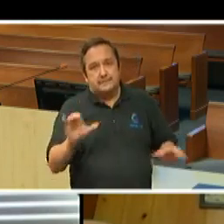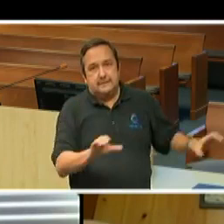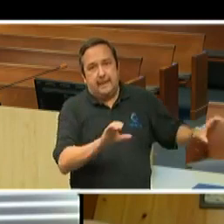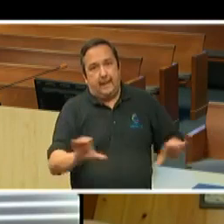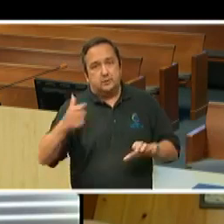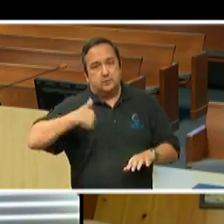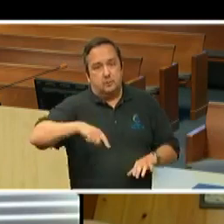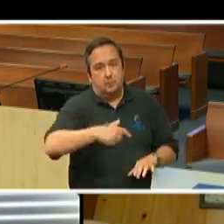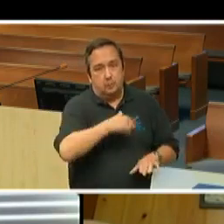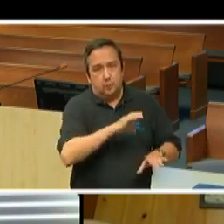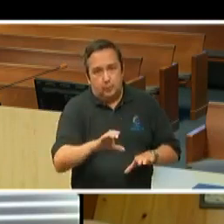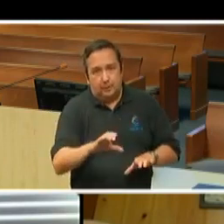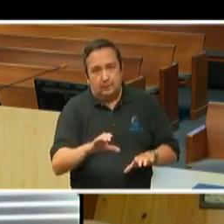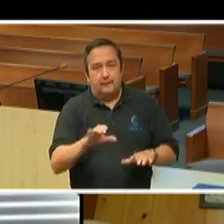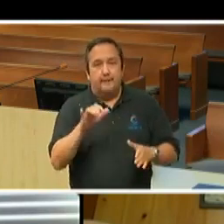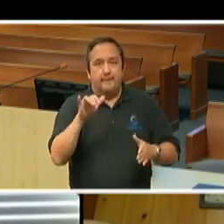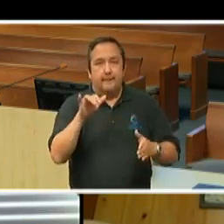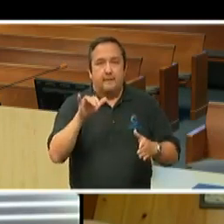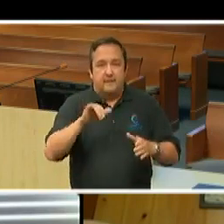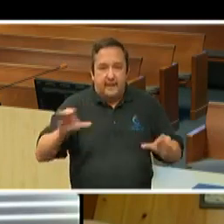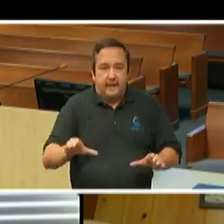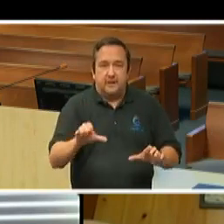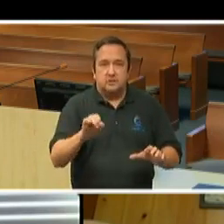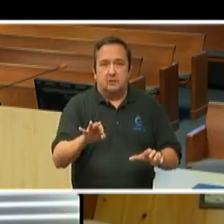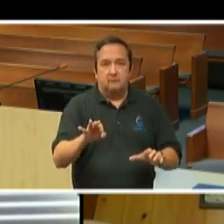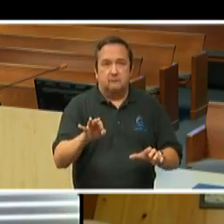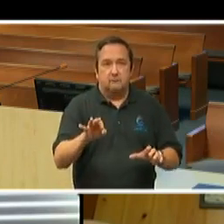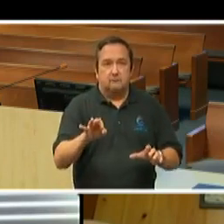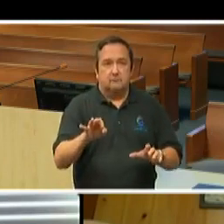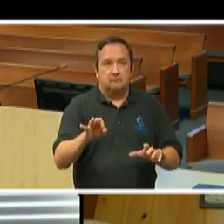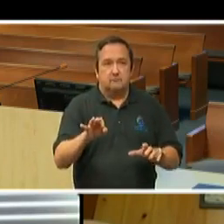we're taking. That's the actions that people who are